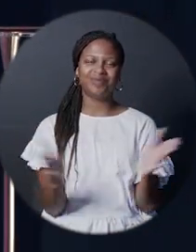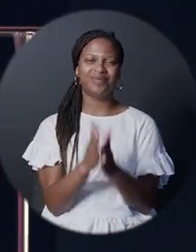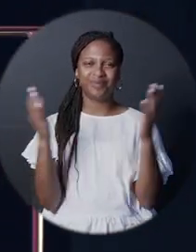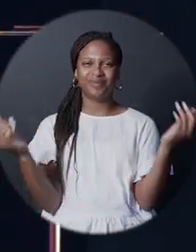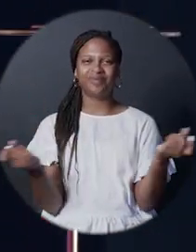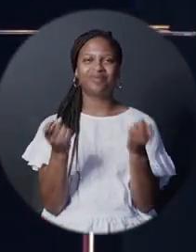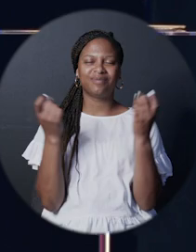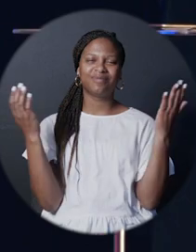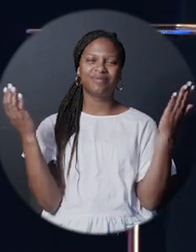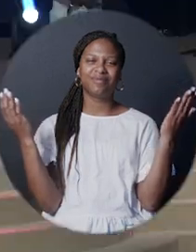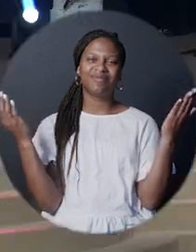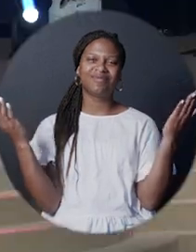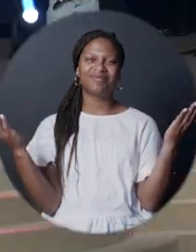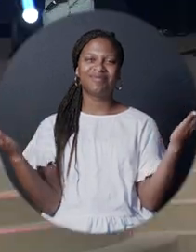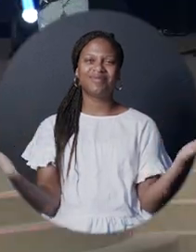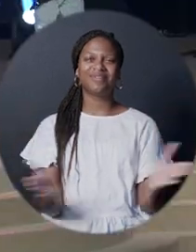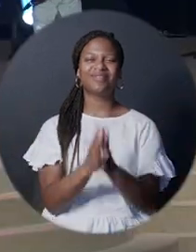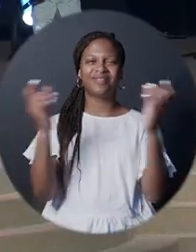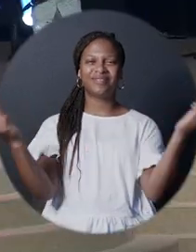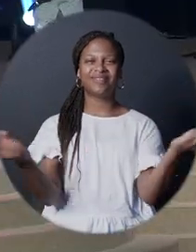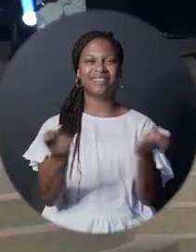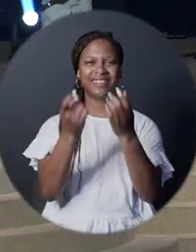Hallelujah. Hallelujah.